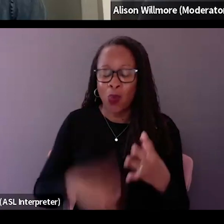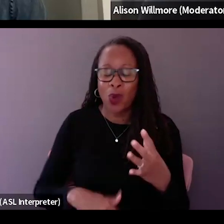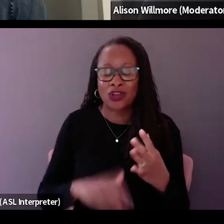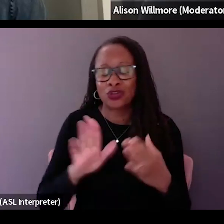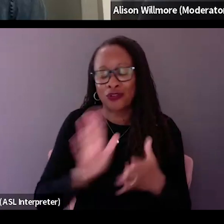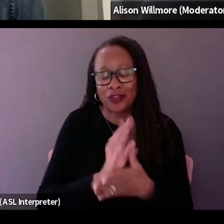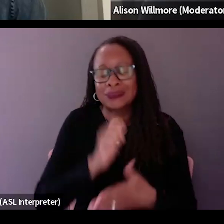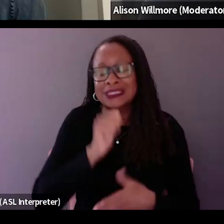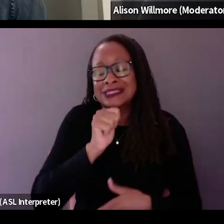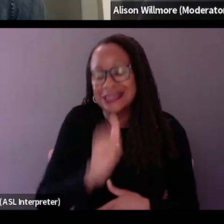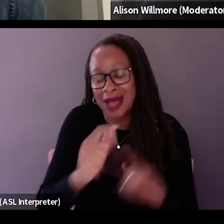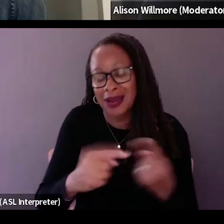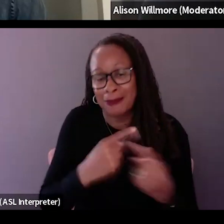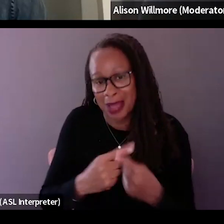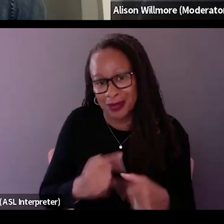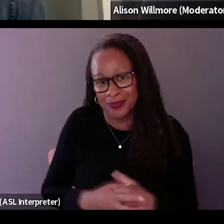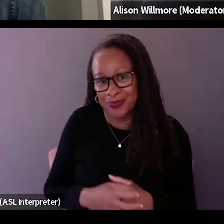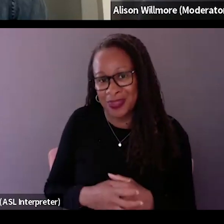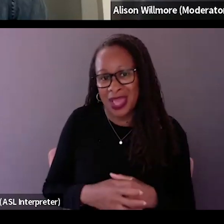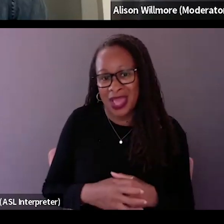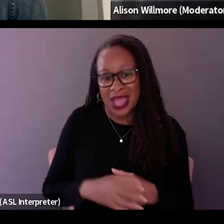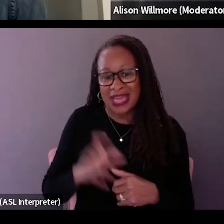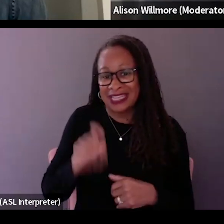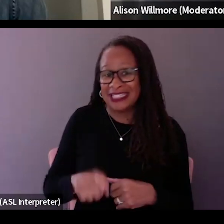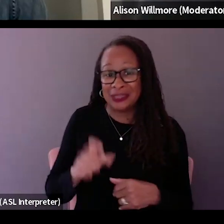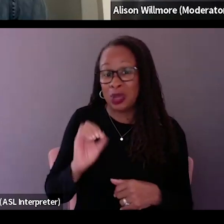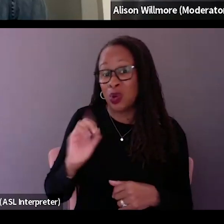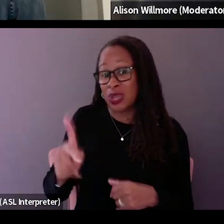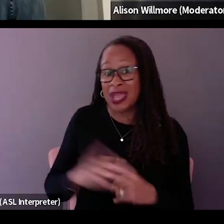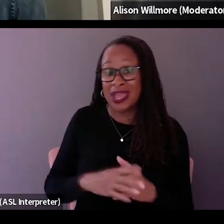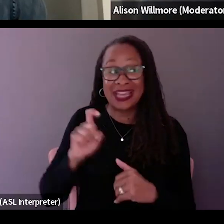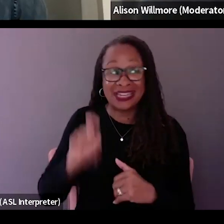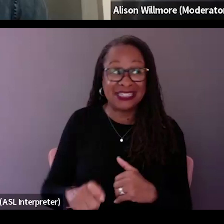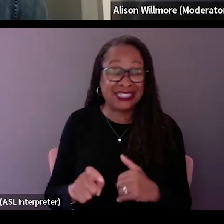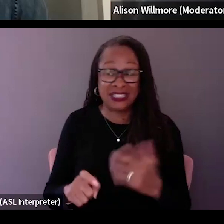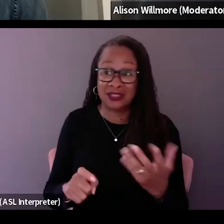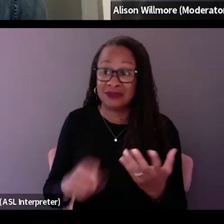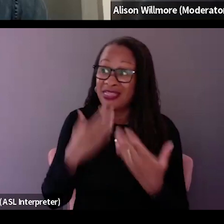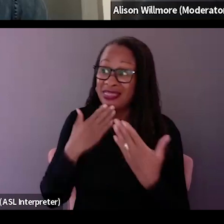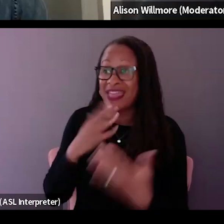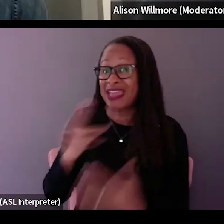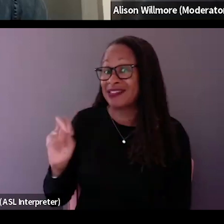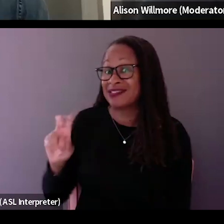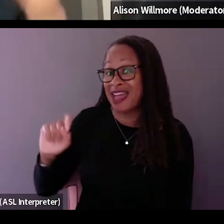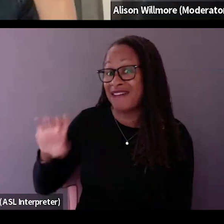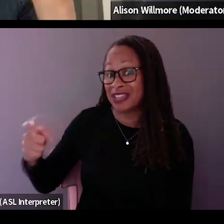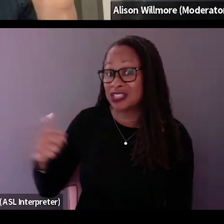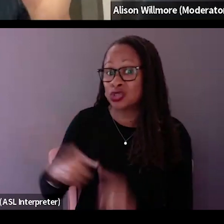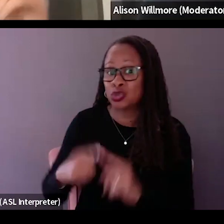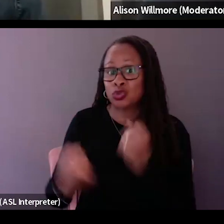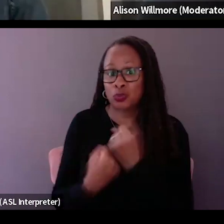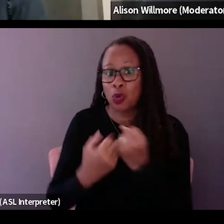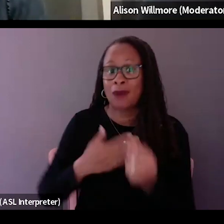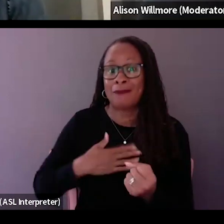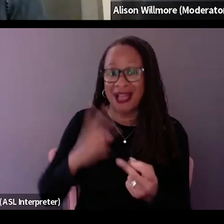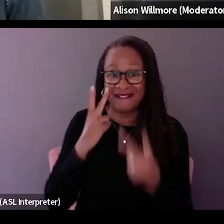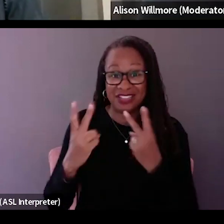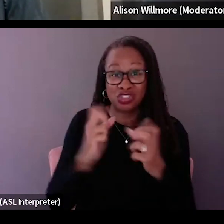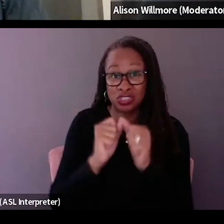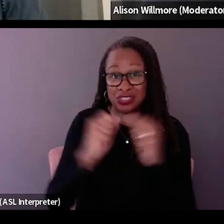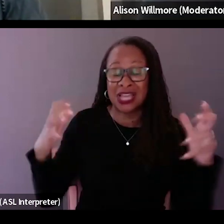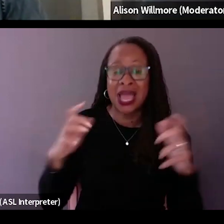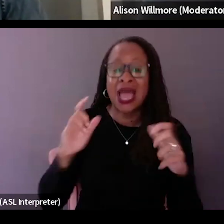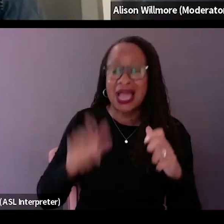Netflix for supporting that vision. I had to be okay with sacrificing a lot of the sexy stuff, like the